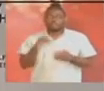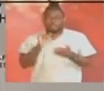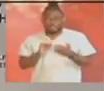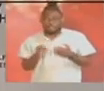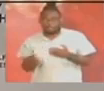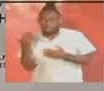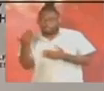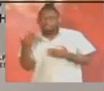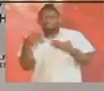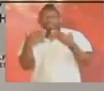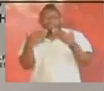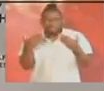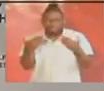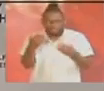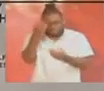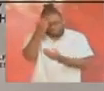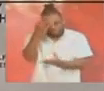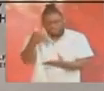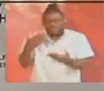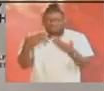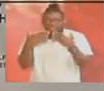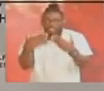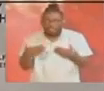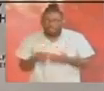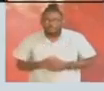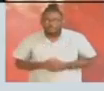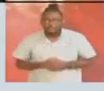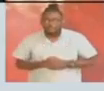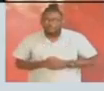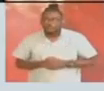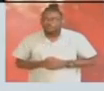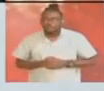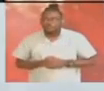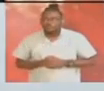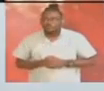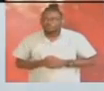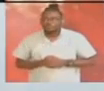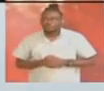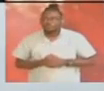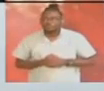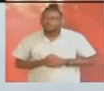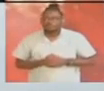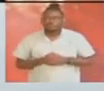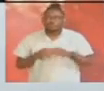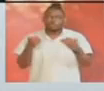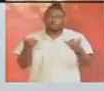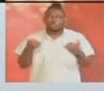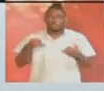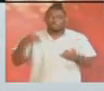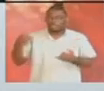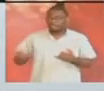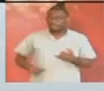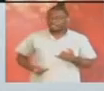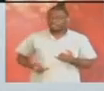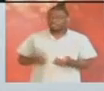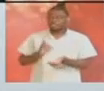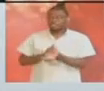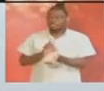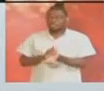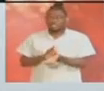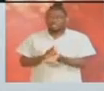much. Thank you very much. Thank you very much, Minister. I now invite Dr. Brian Amor, the